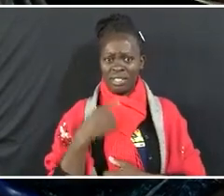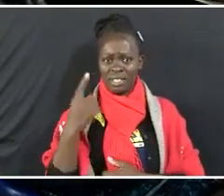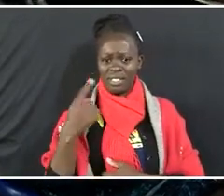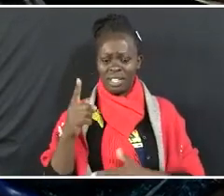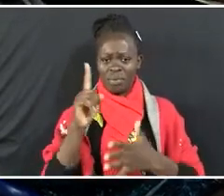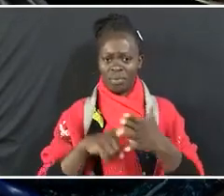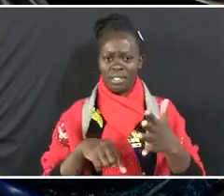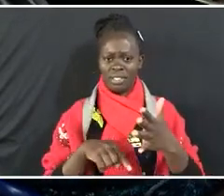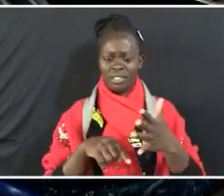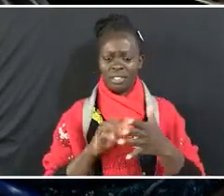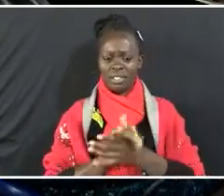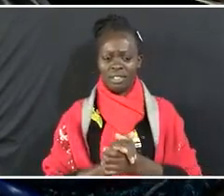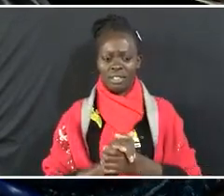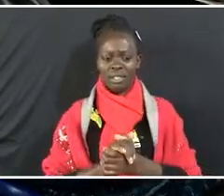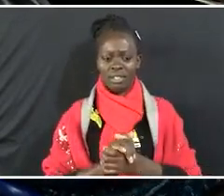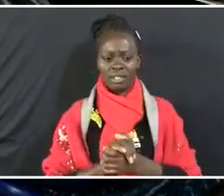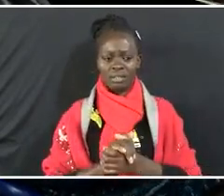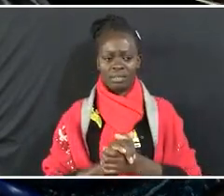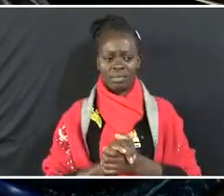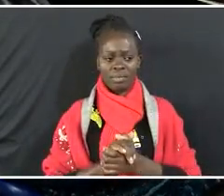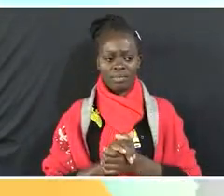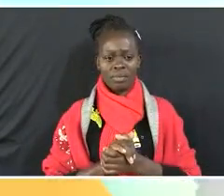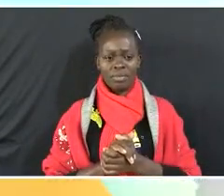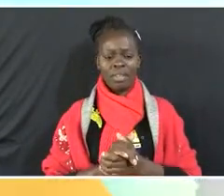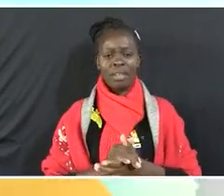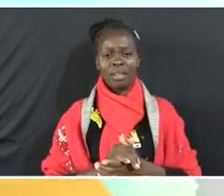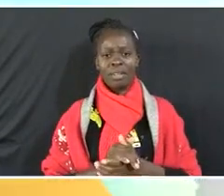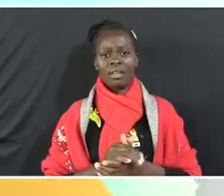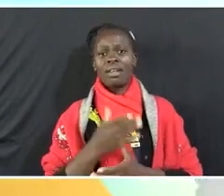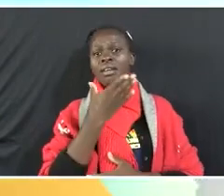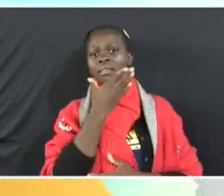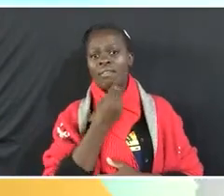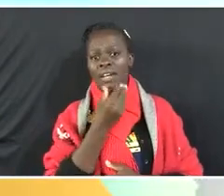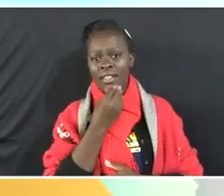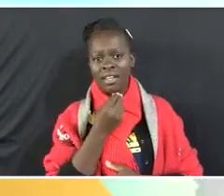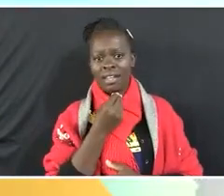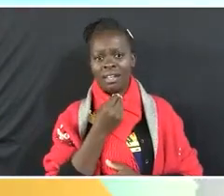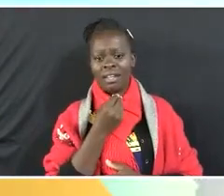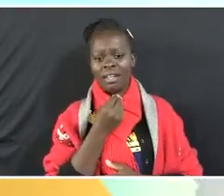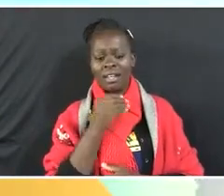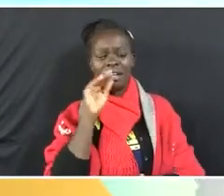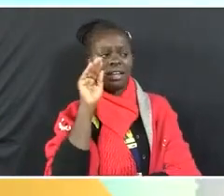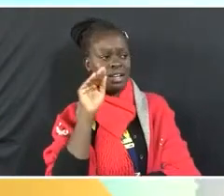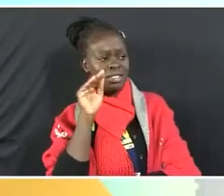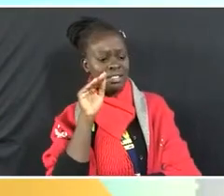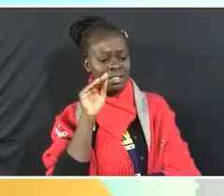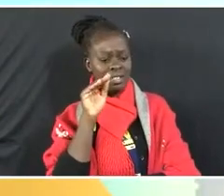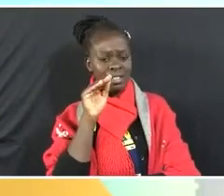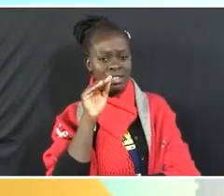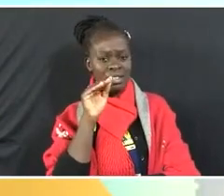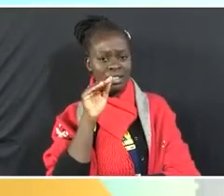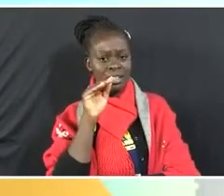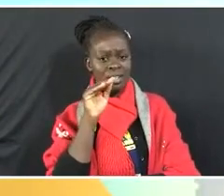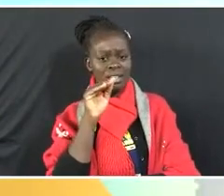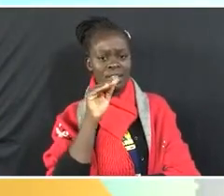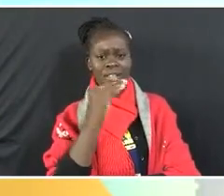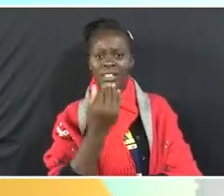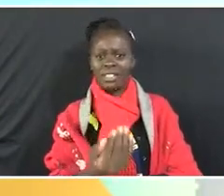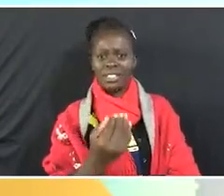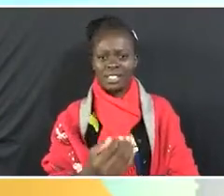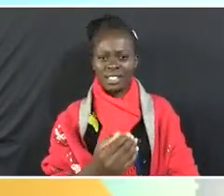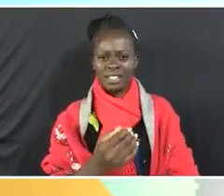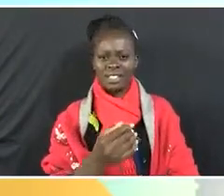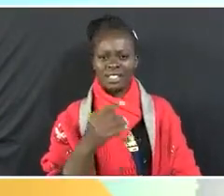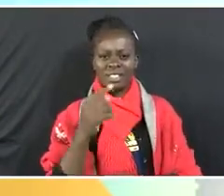And I will trade everything for my father just because it's Father's Day. And you know how to get poetic about your father on Father's